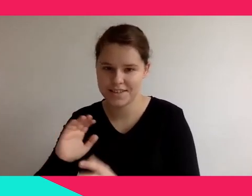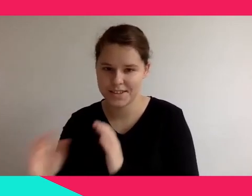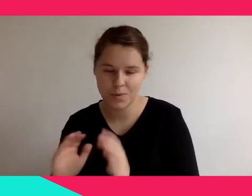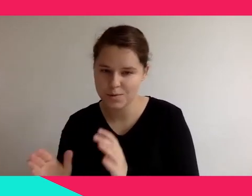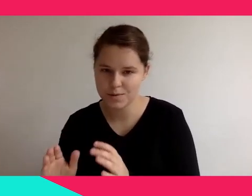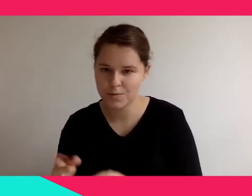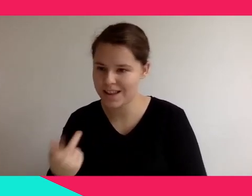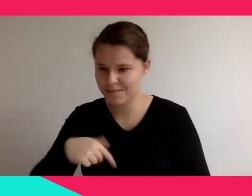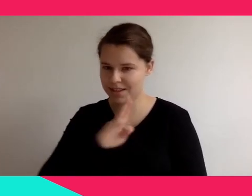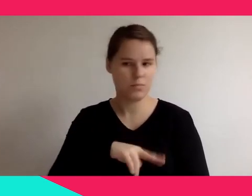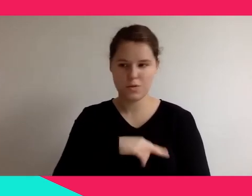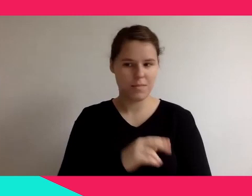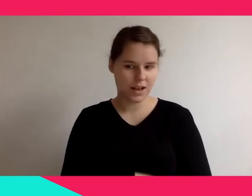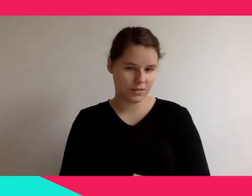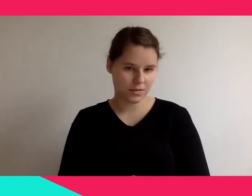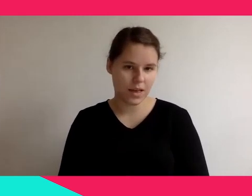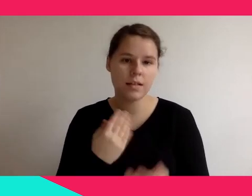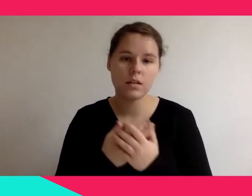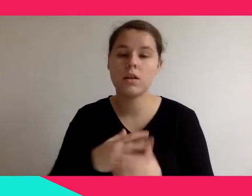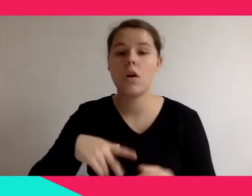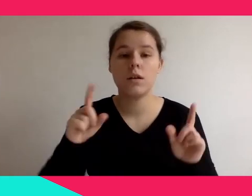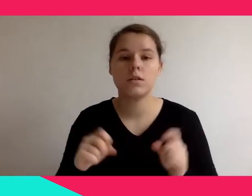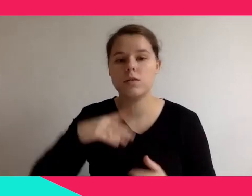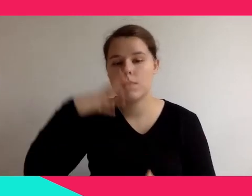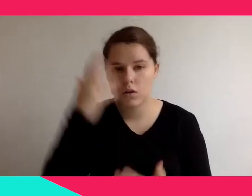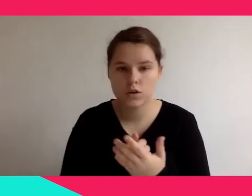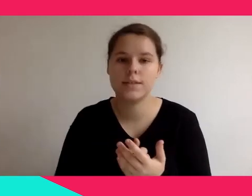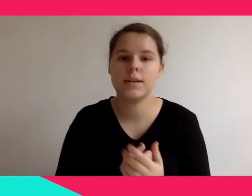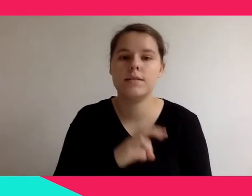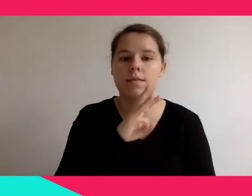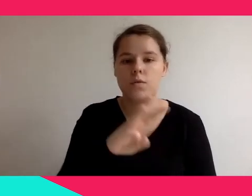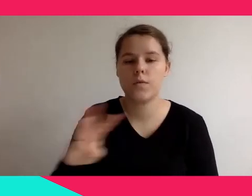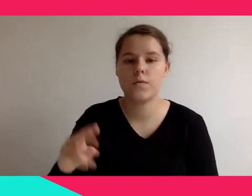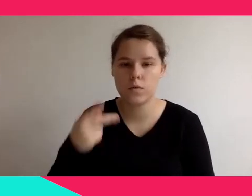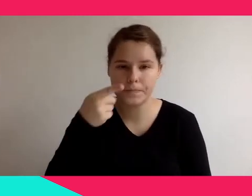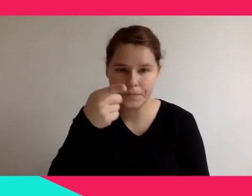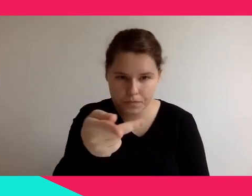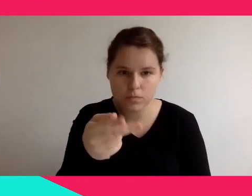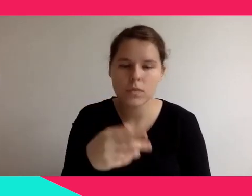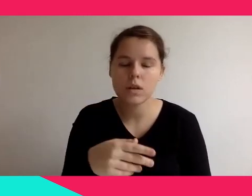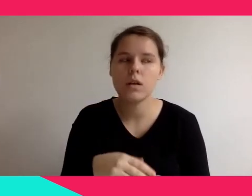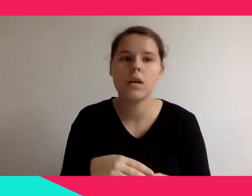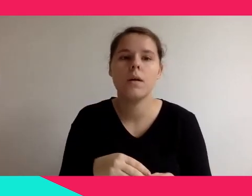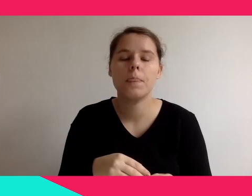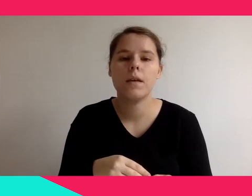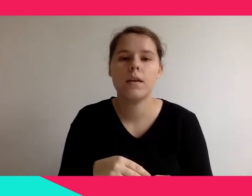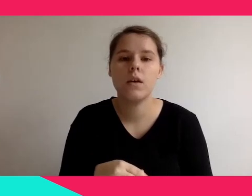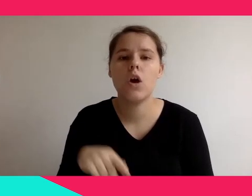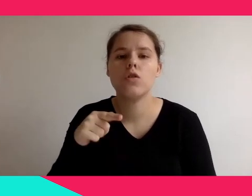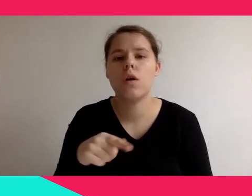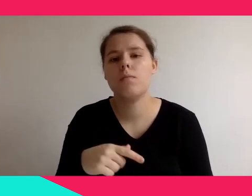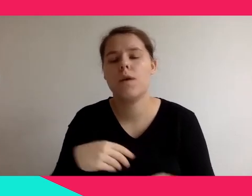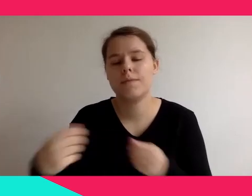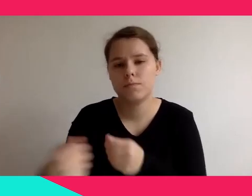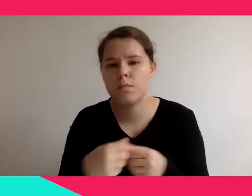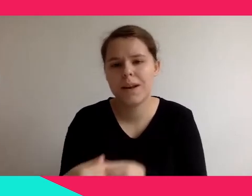with them. It was sort of an accidental collaboration. We had open in our goals at the Rijksmuseum,